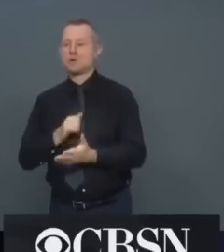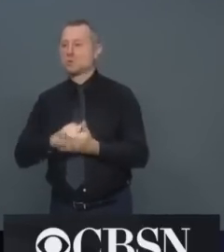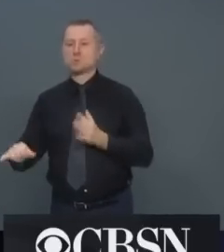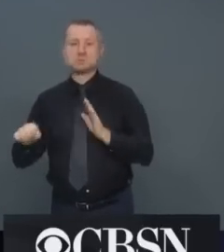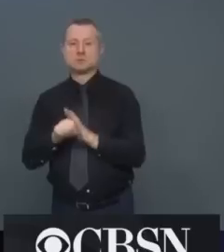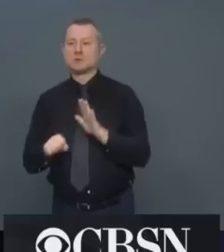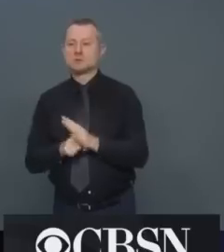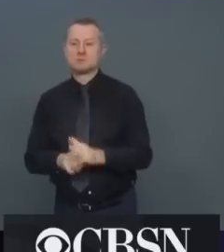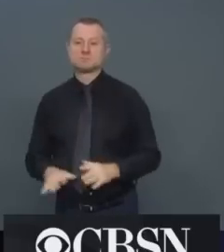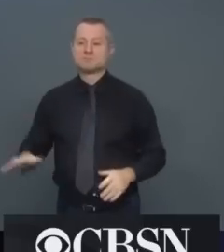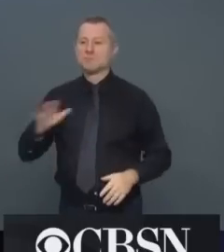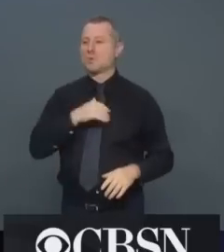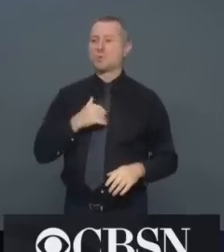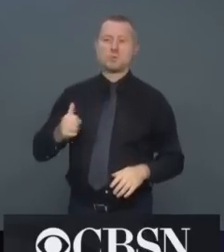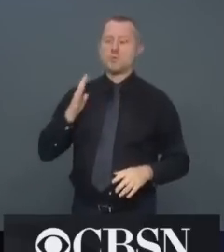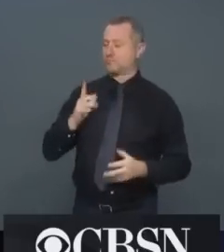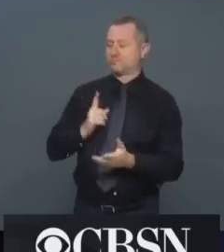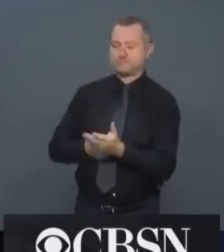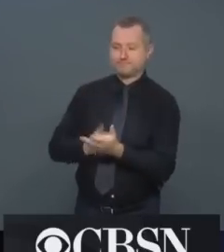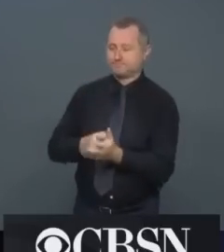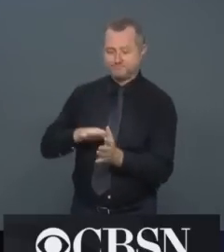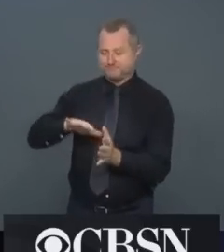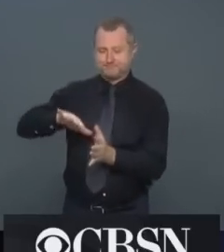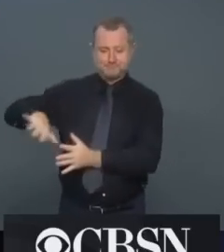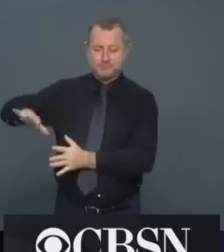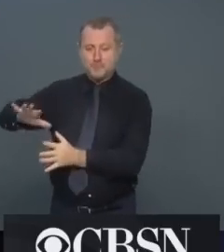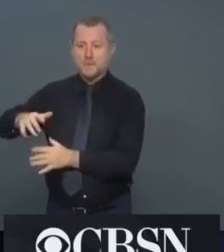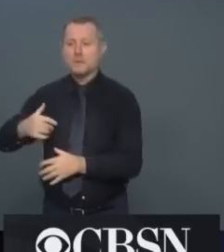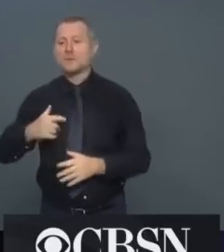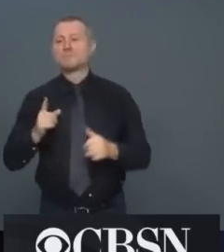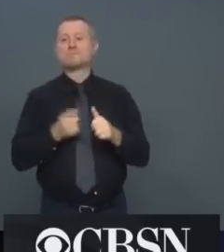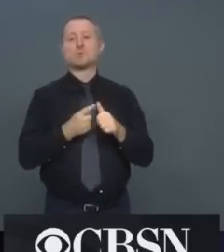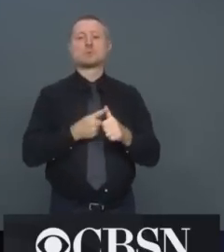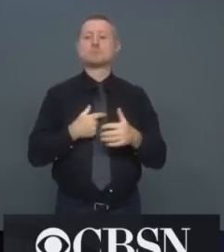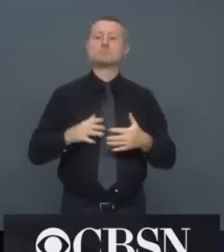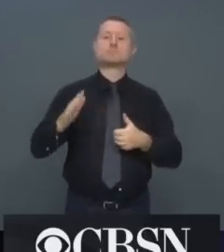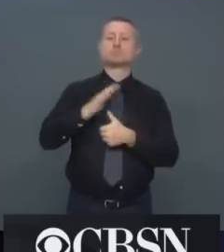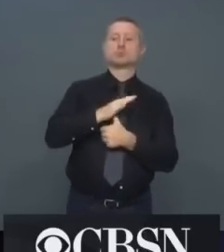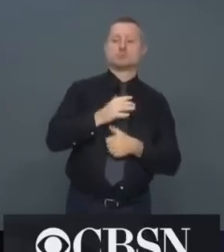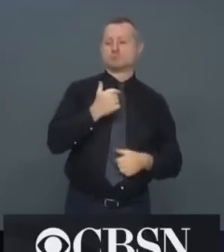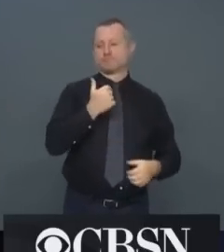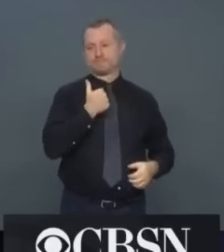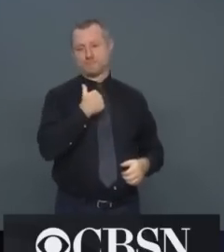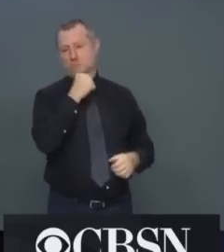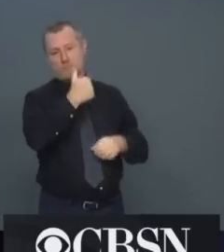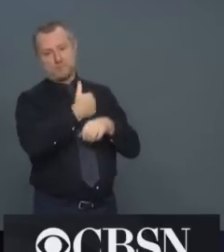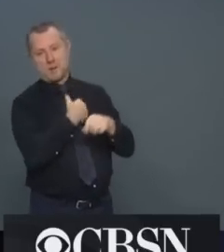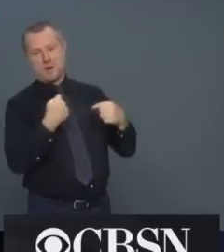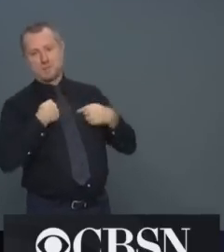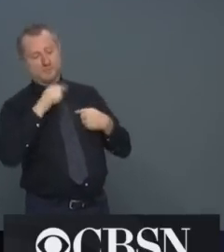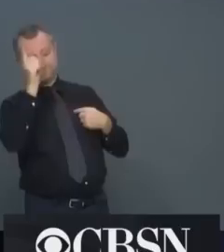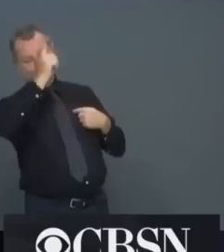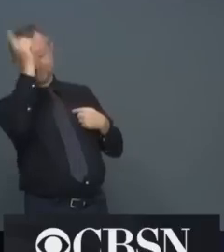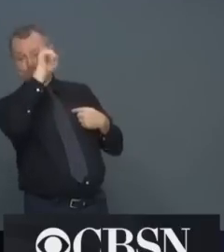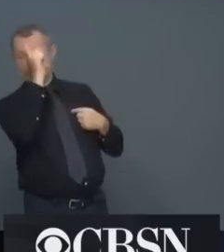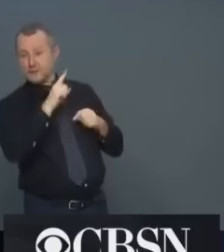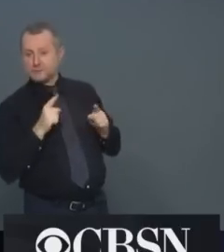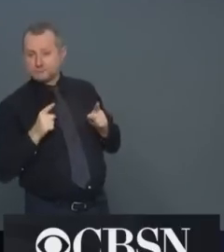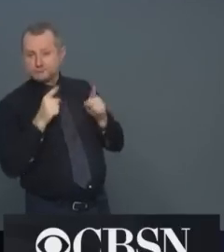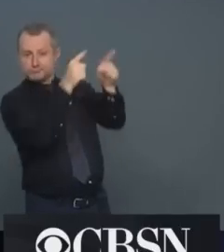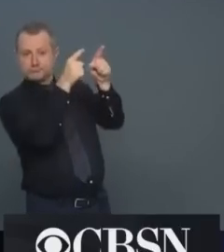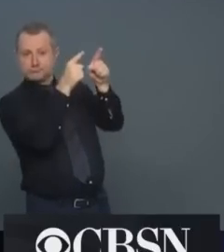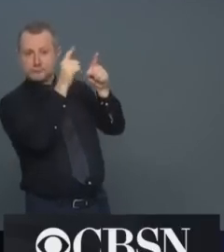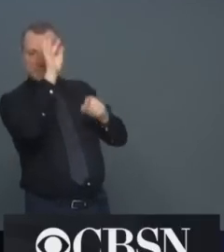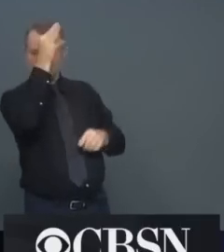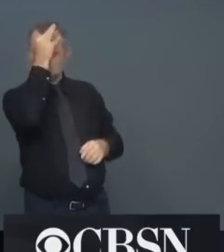I'm not there. I'm on my first point, which is we're not liable, and we're not going to do this. Again,